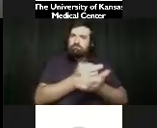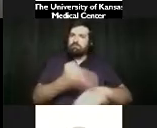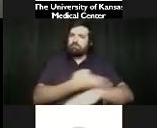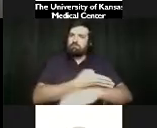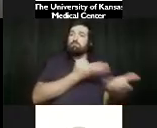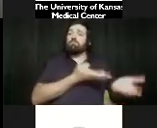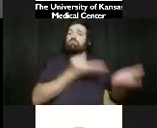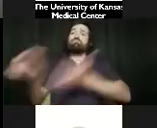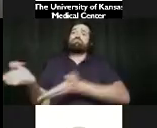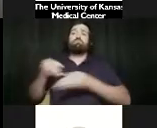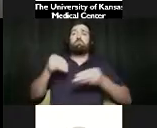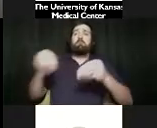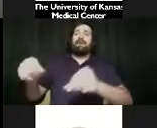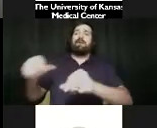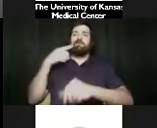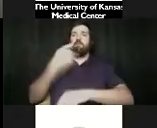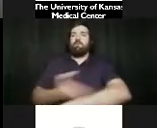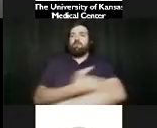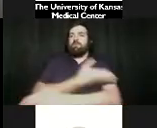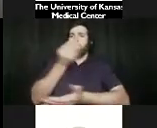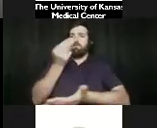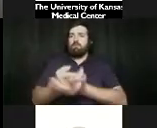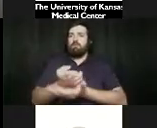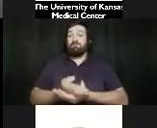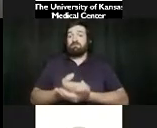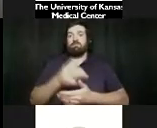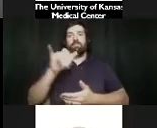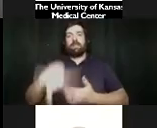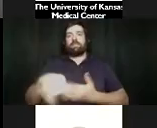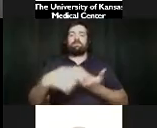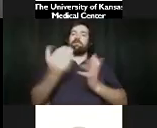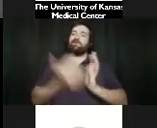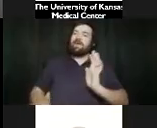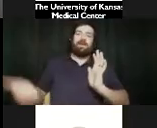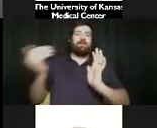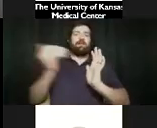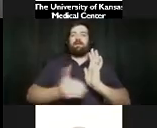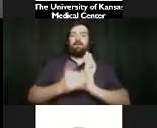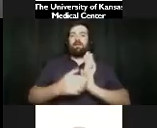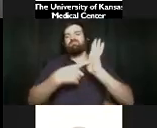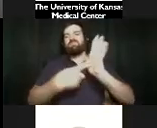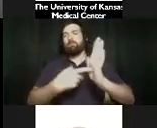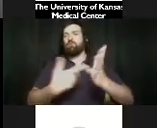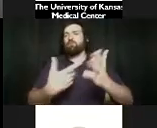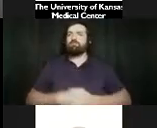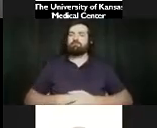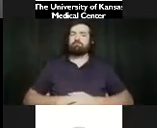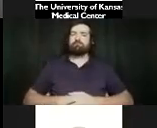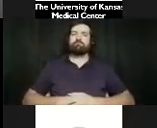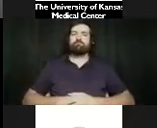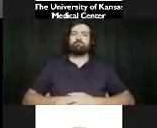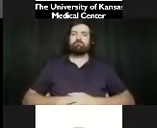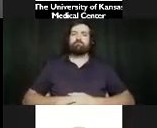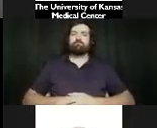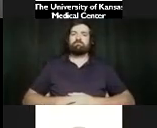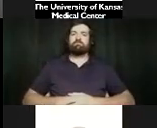paid for his rehabilitation. This is a timeless model for us today. And so what does